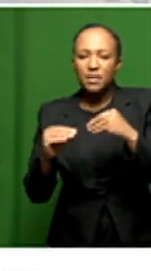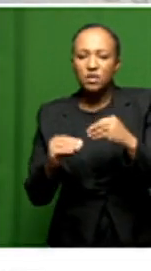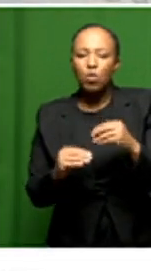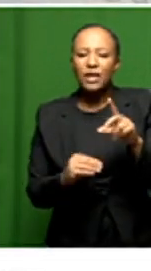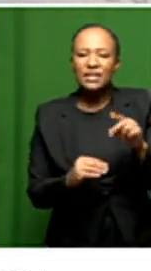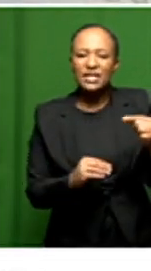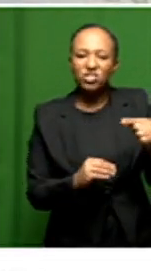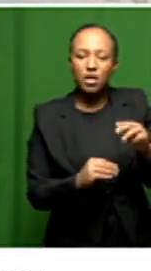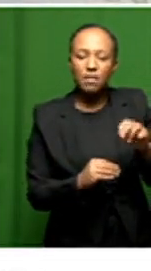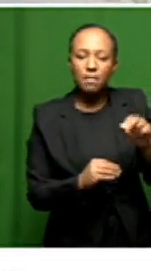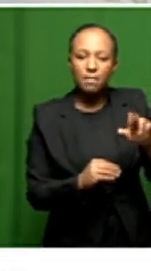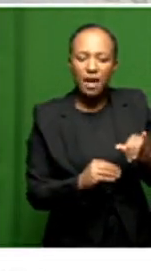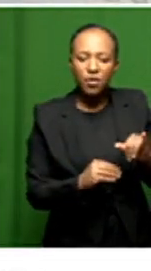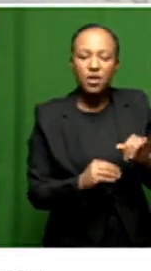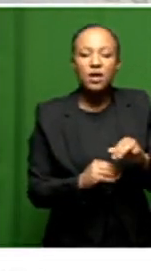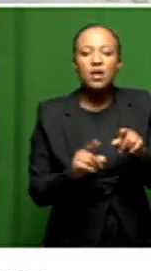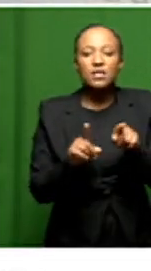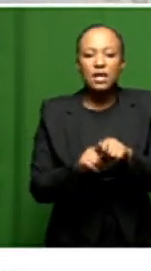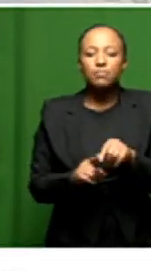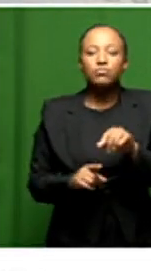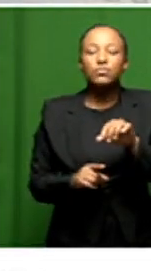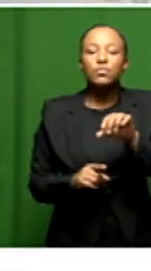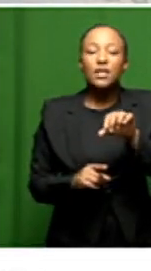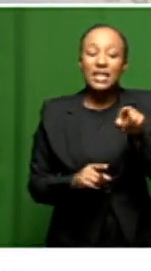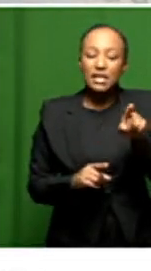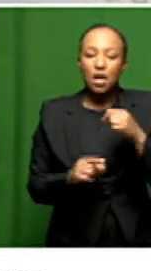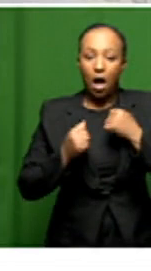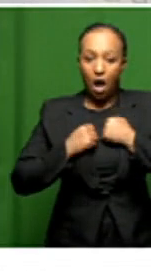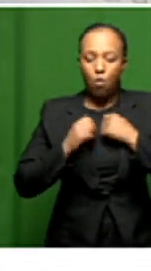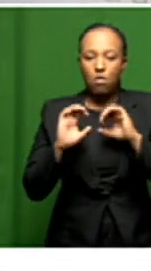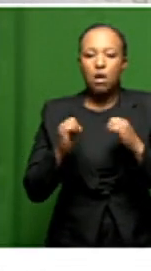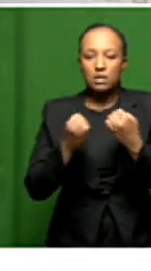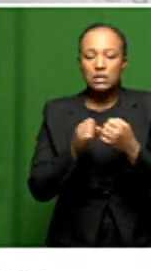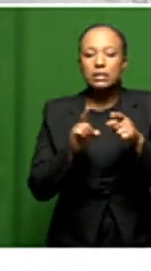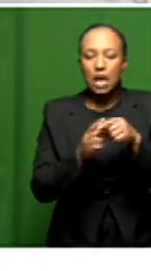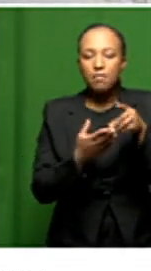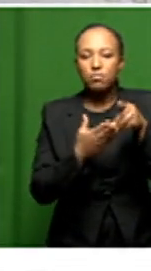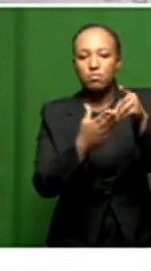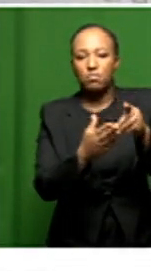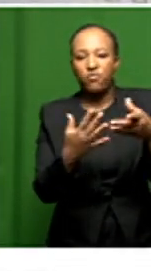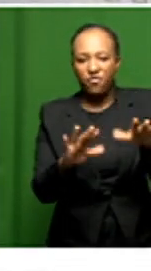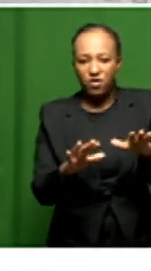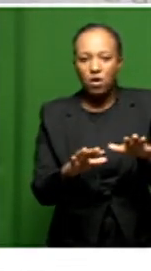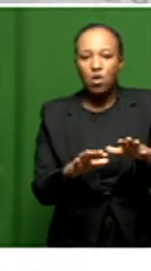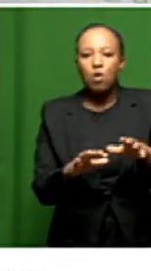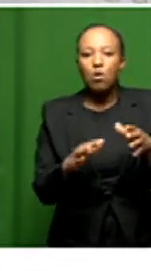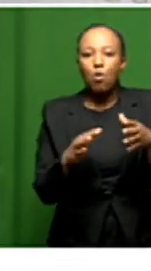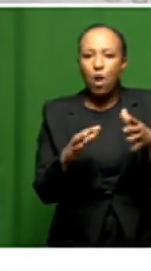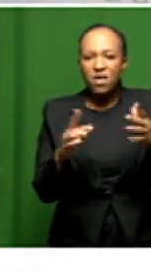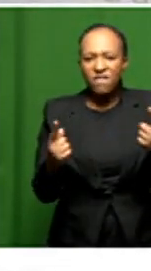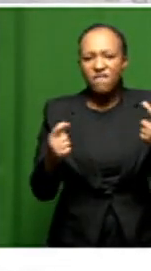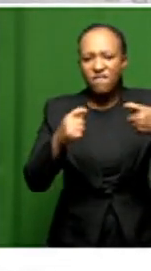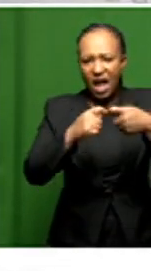and the Tshikululu Social Investments for ourselves. We've put some money into the pot as well. But we've been joined by the Discovery Fund, as well